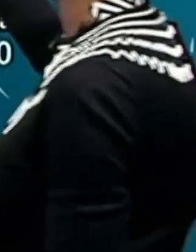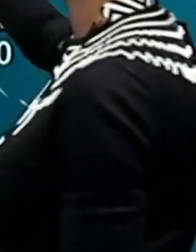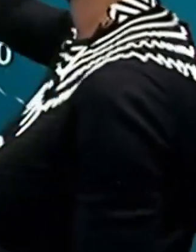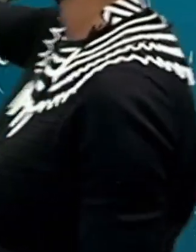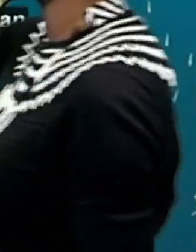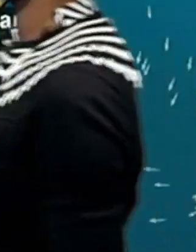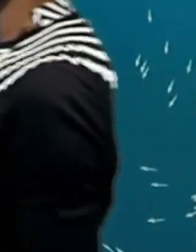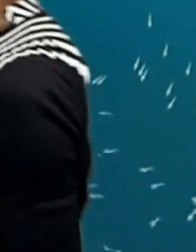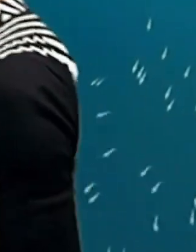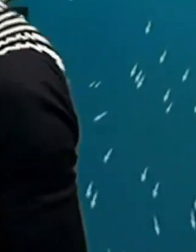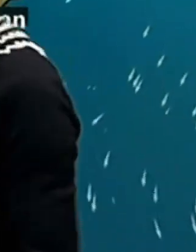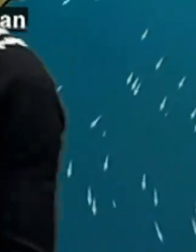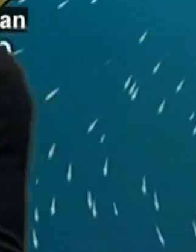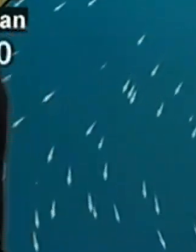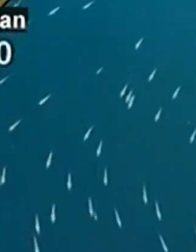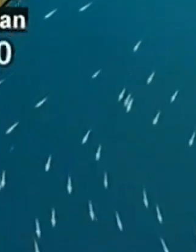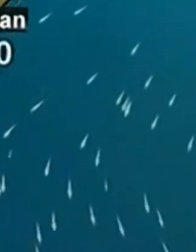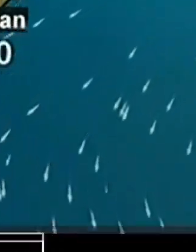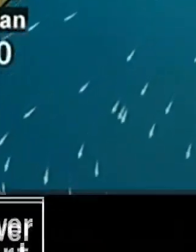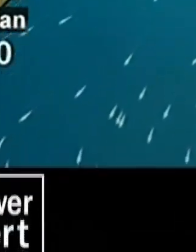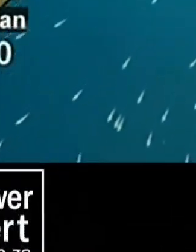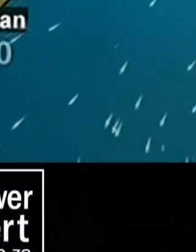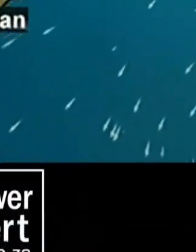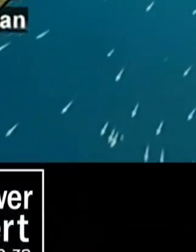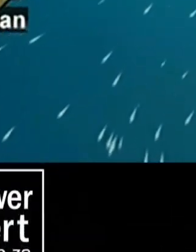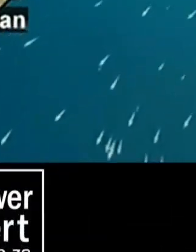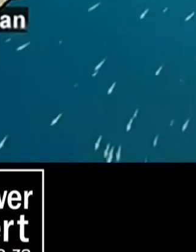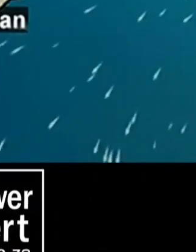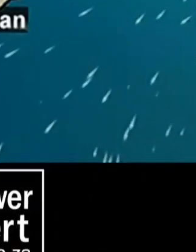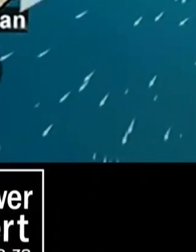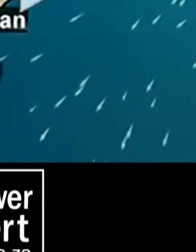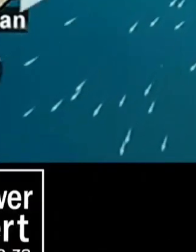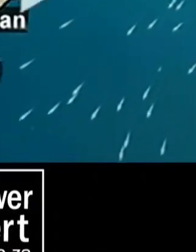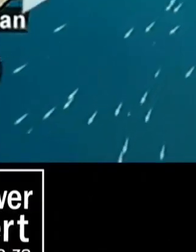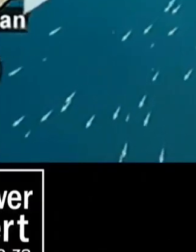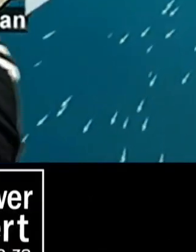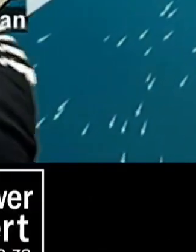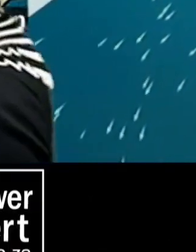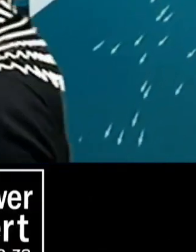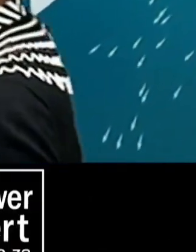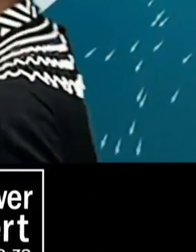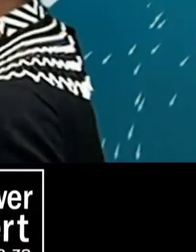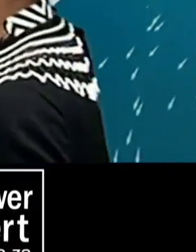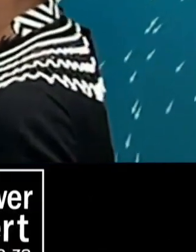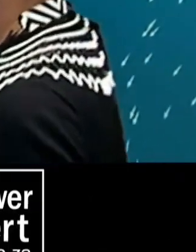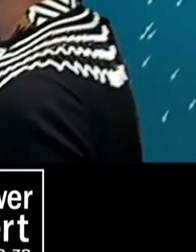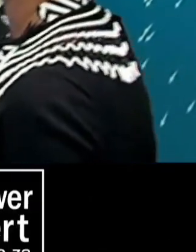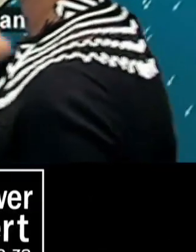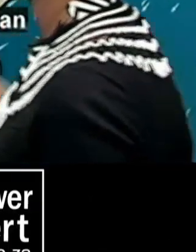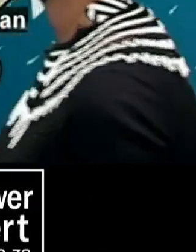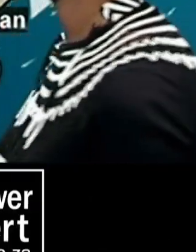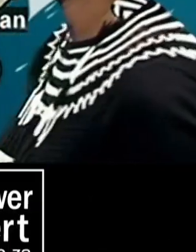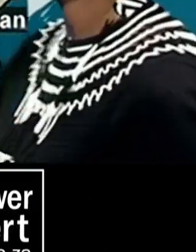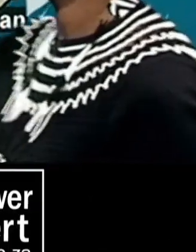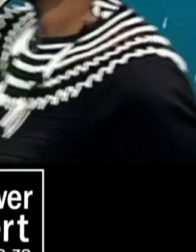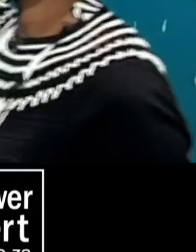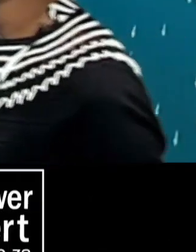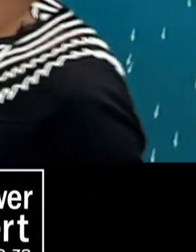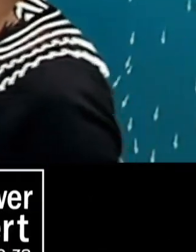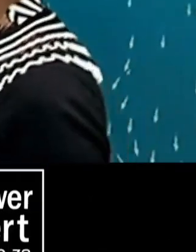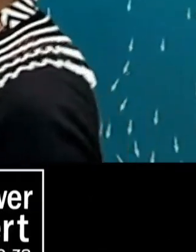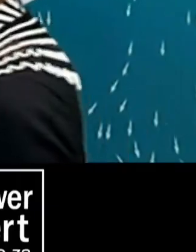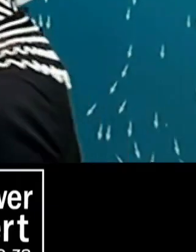karolo ya Limpopo le Mpumalanga go tla nna le masarsarana diperesente di le 30, mme bontsi jwa naga bo tla nna le gone go itemogela pula.